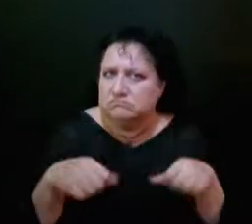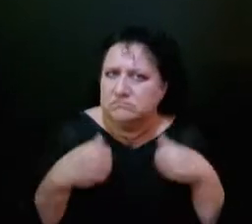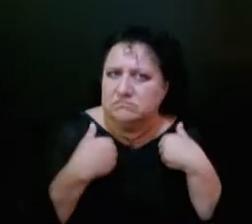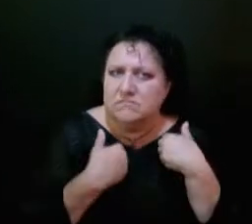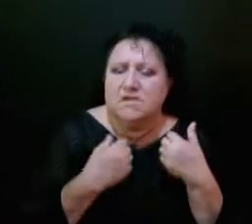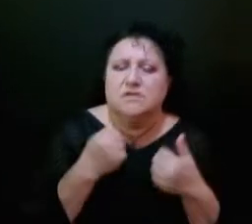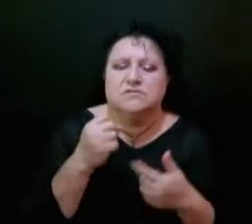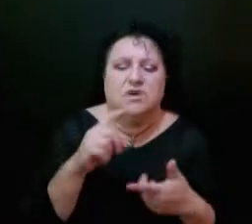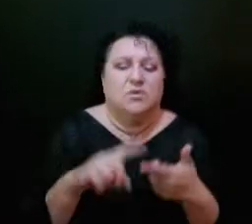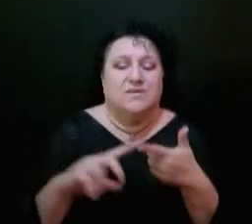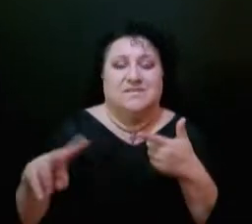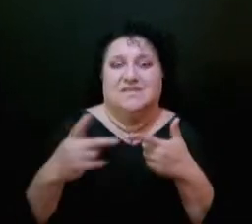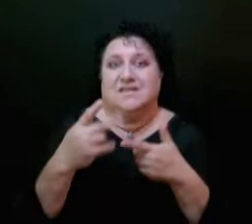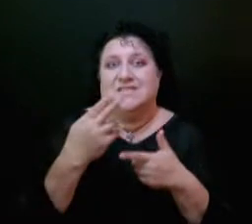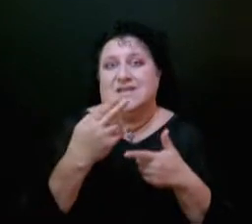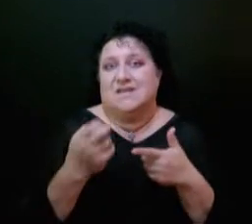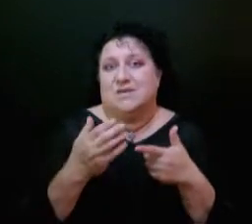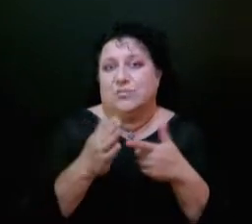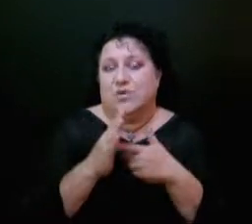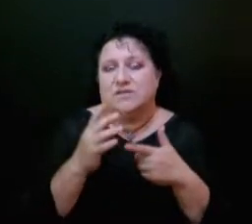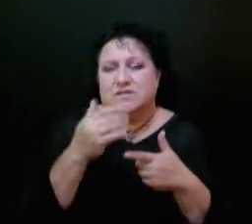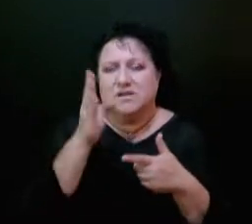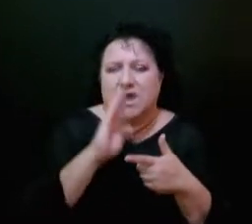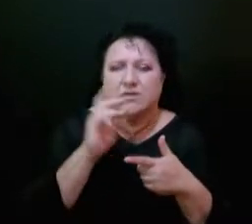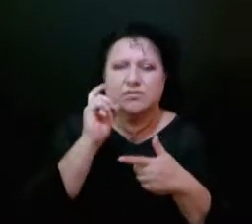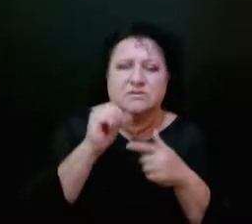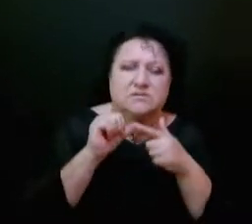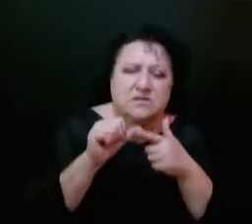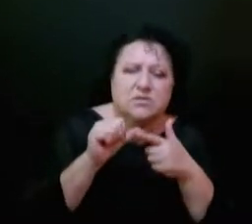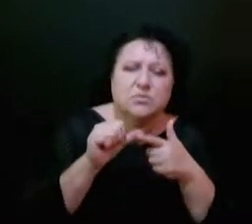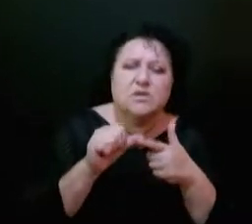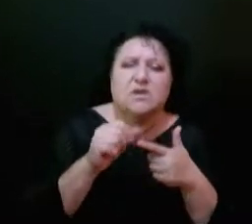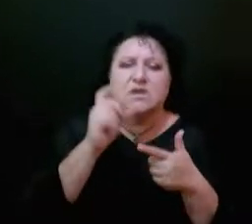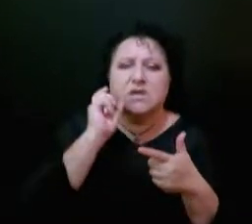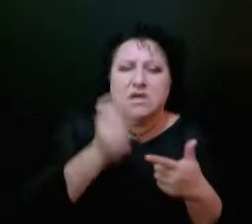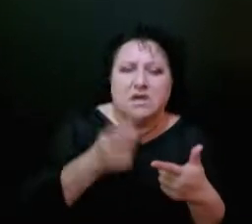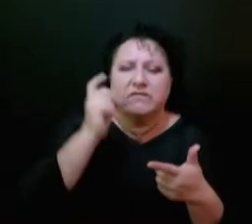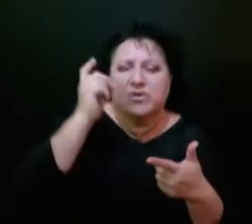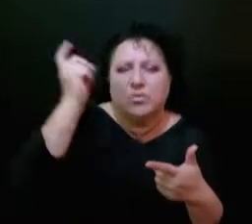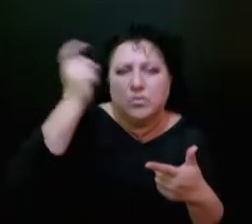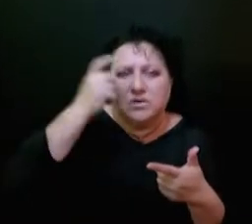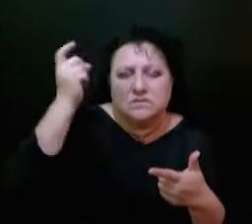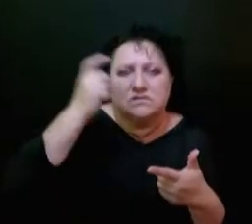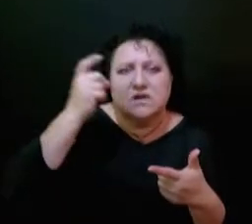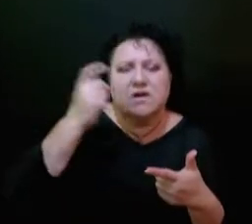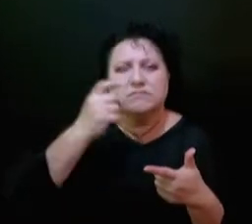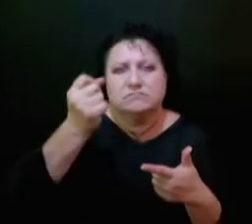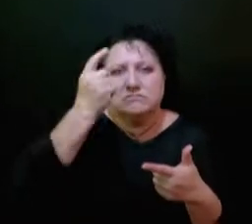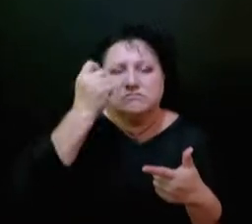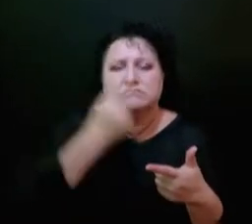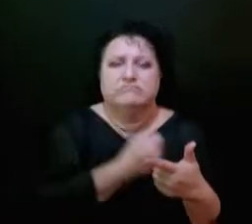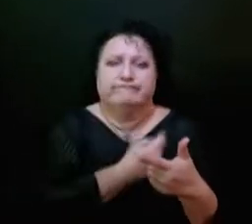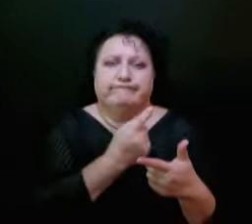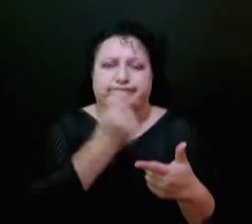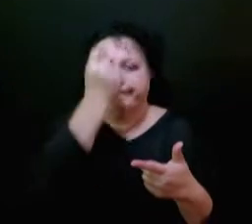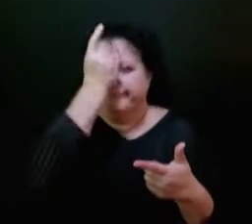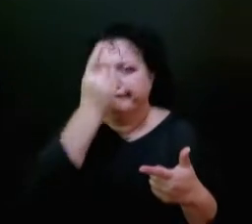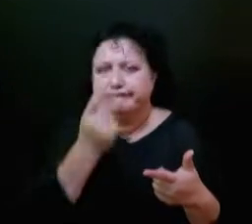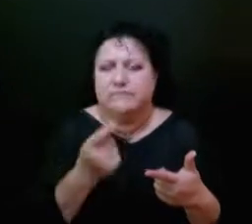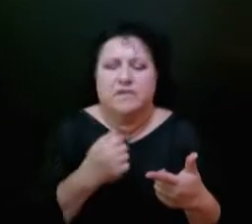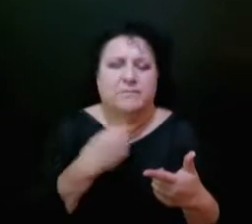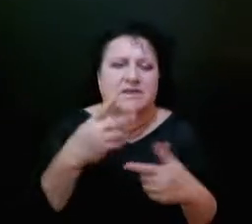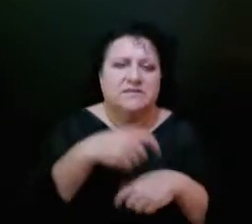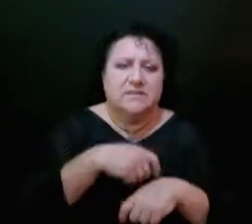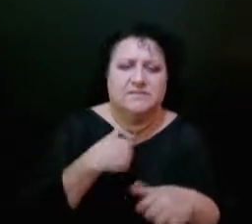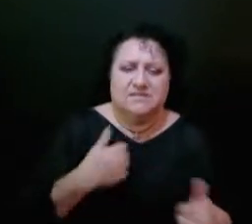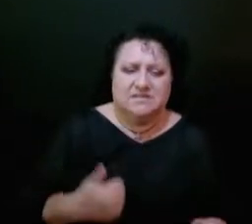God's Spirit would continuously give wisdom and revelation. So many times in this life, we feel stuck. We feel like we